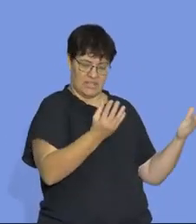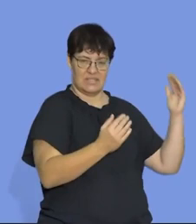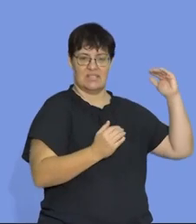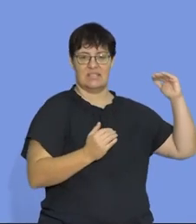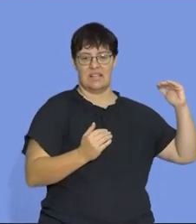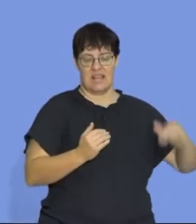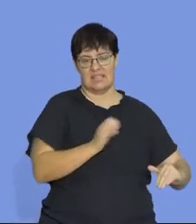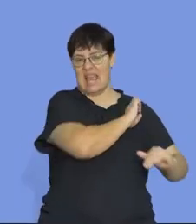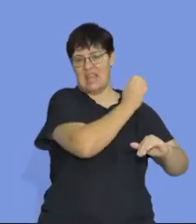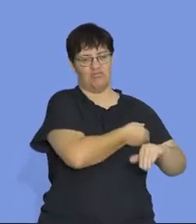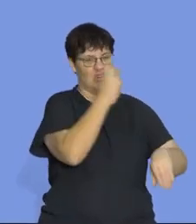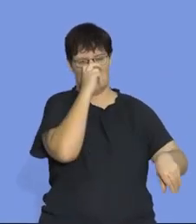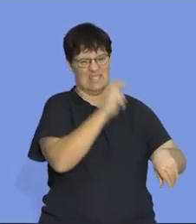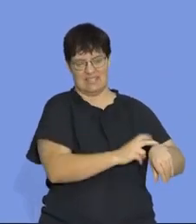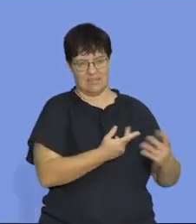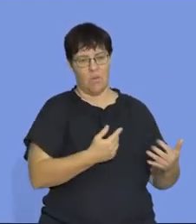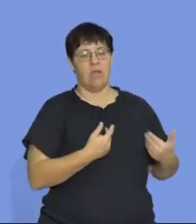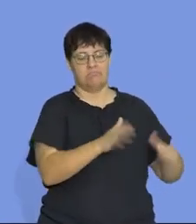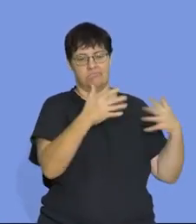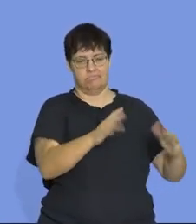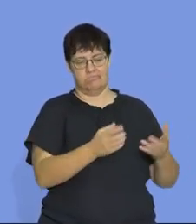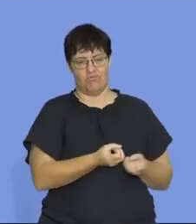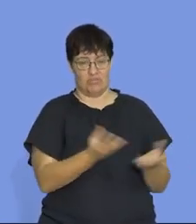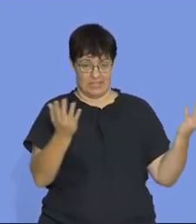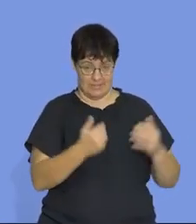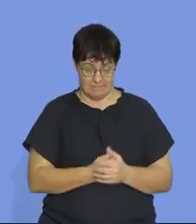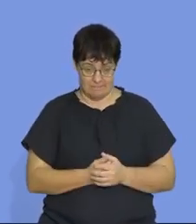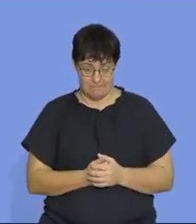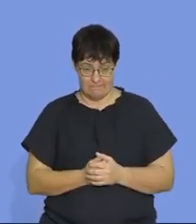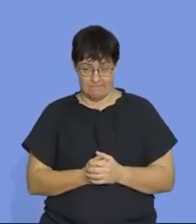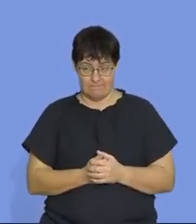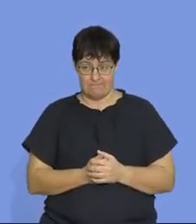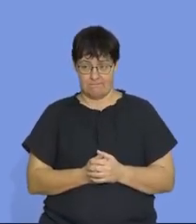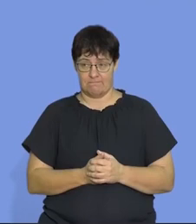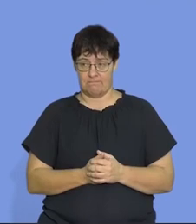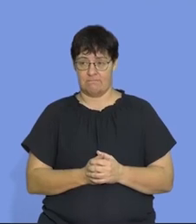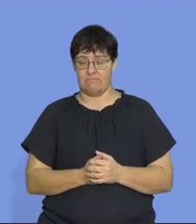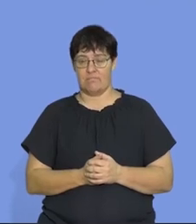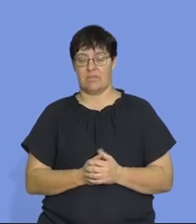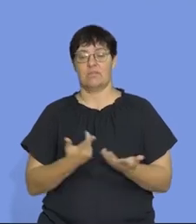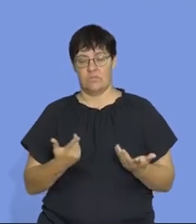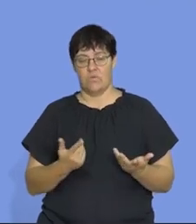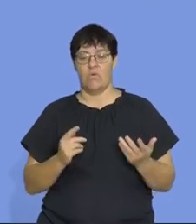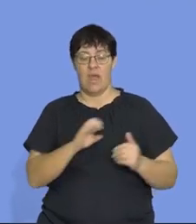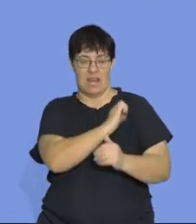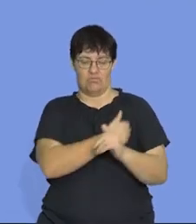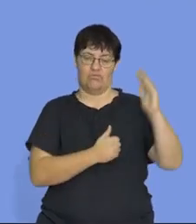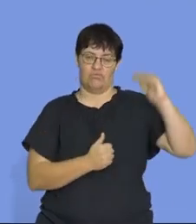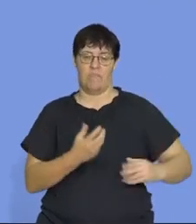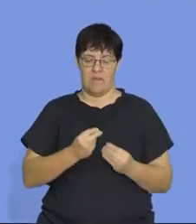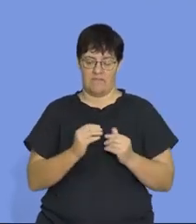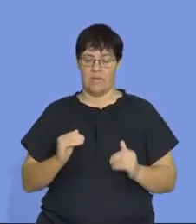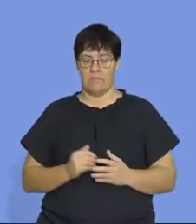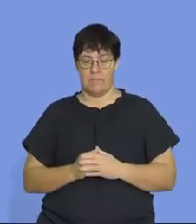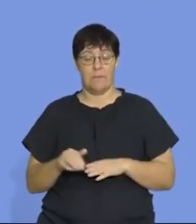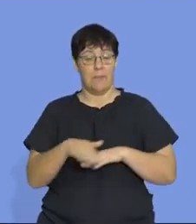is an increase in the energy of the system. Okay, so while the new bonds are being formed, there is a drop in energy, all right? So the